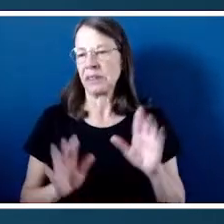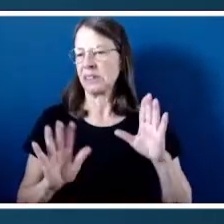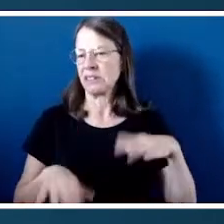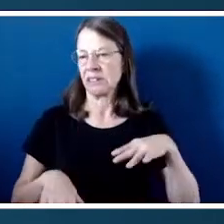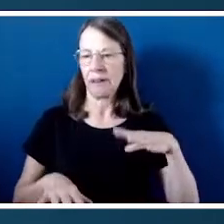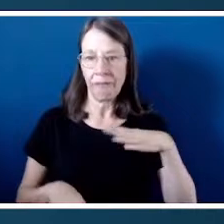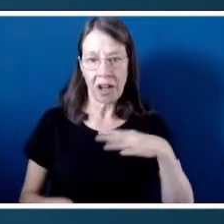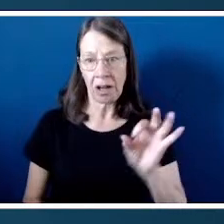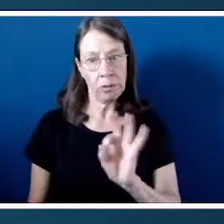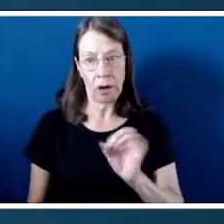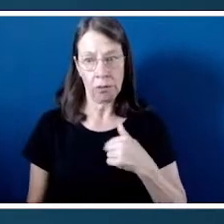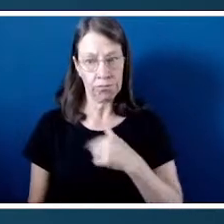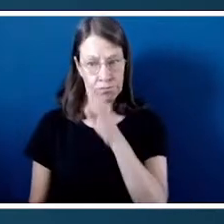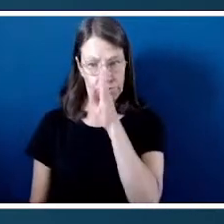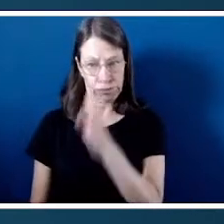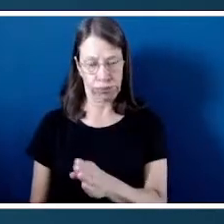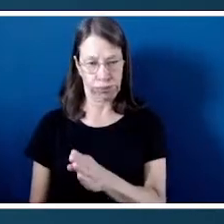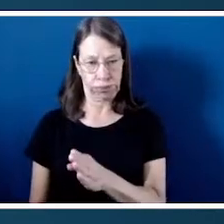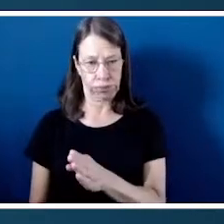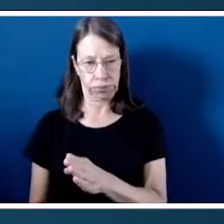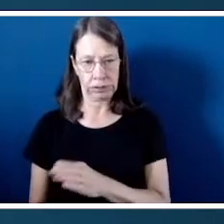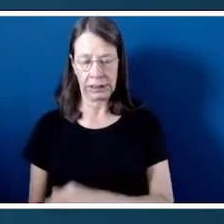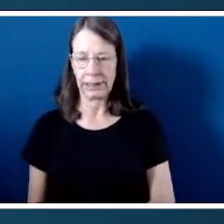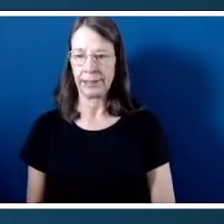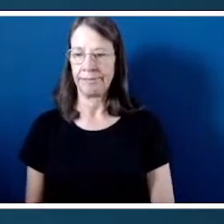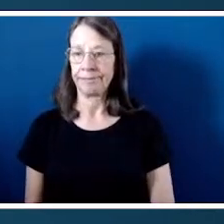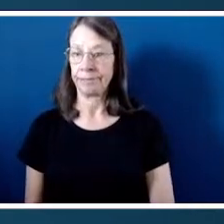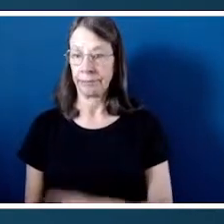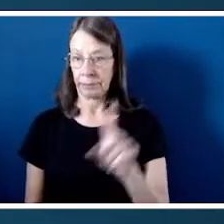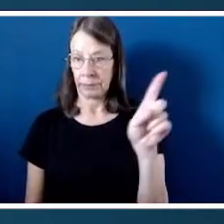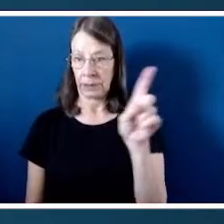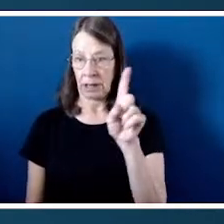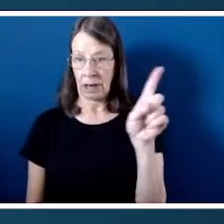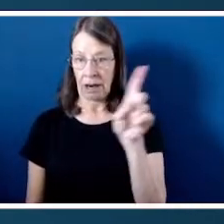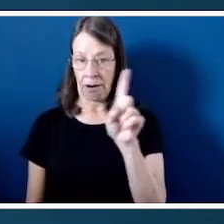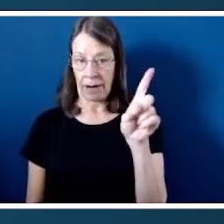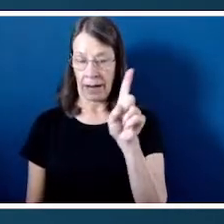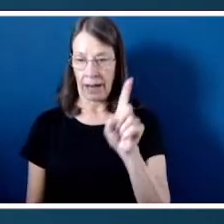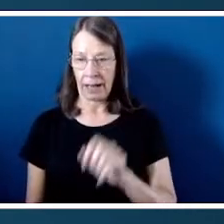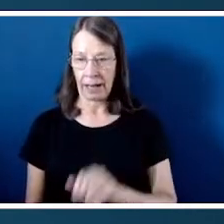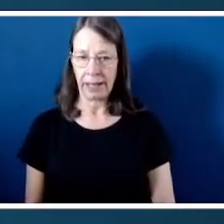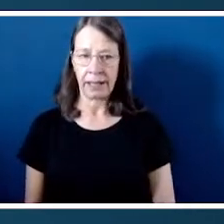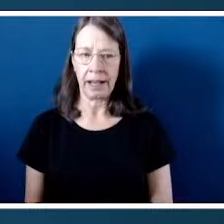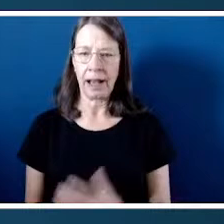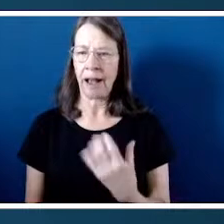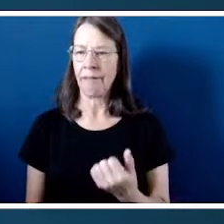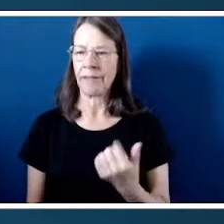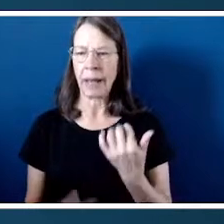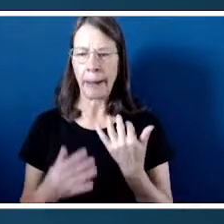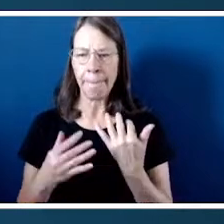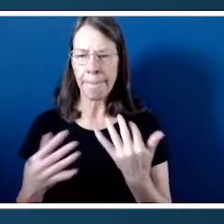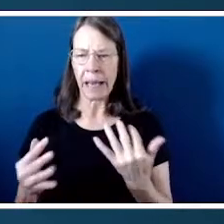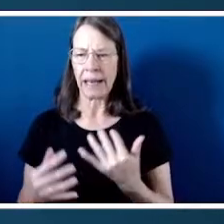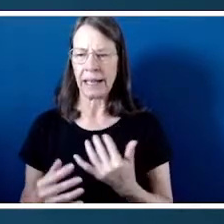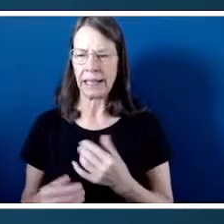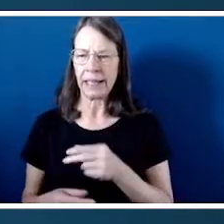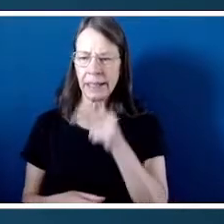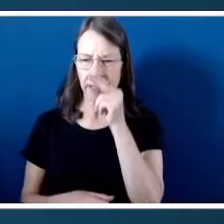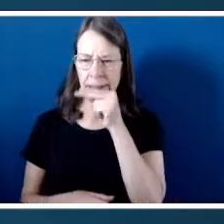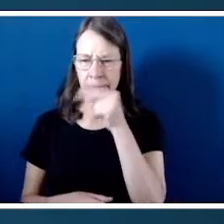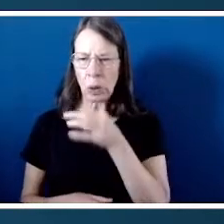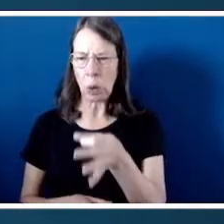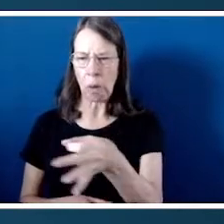it. Our current pathway, where many island states risk being unable to secure